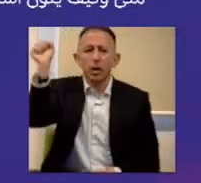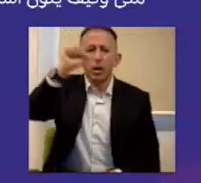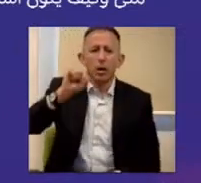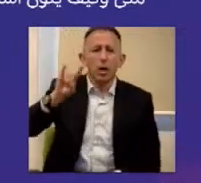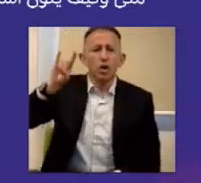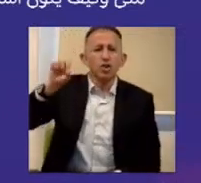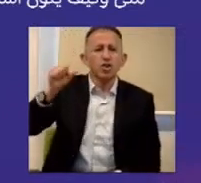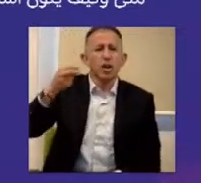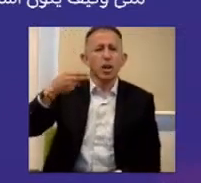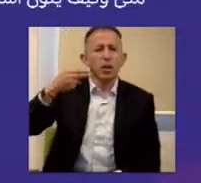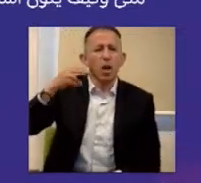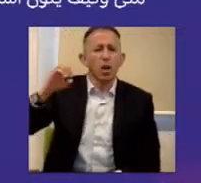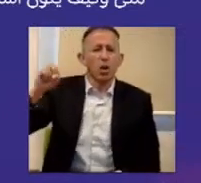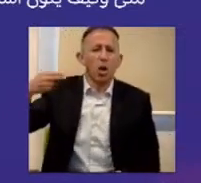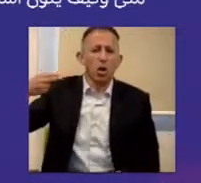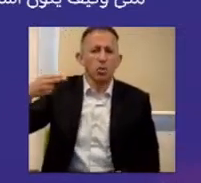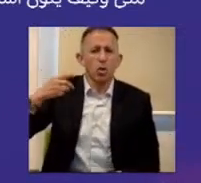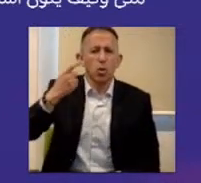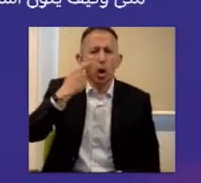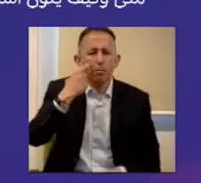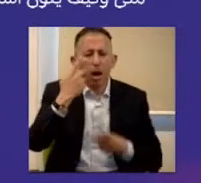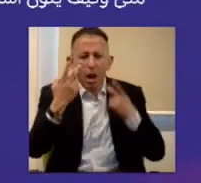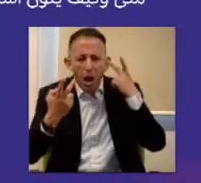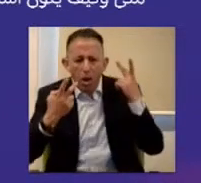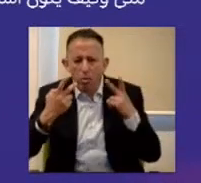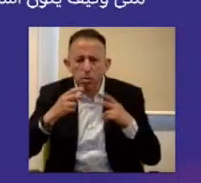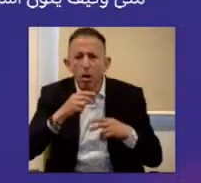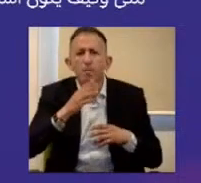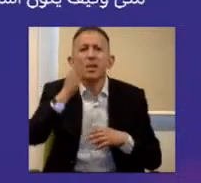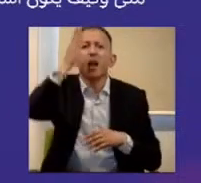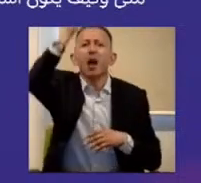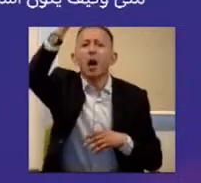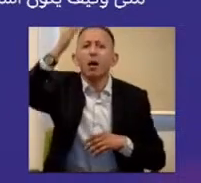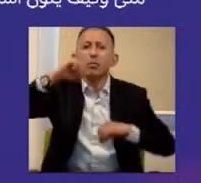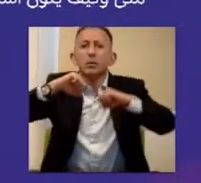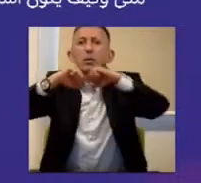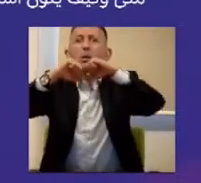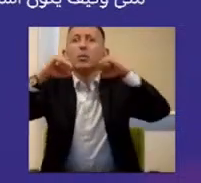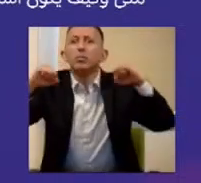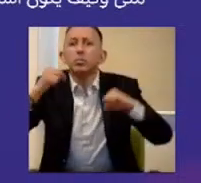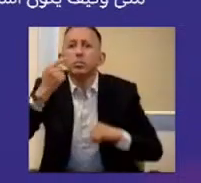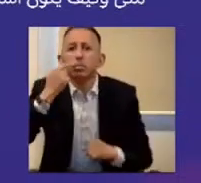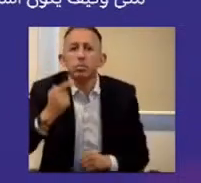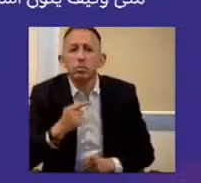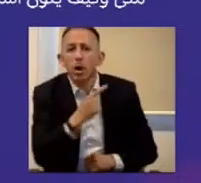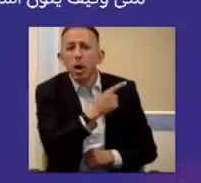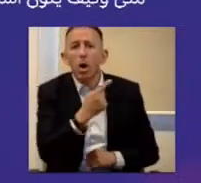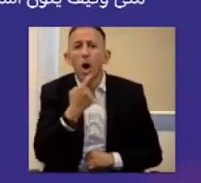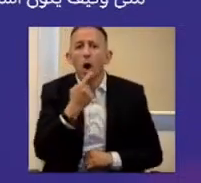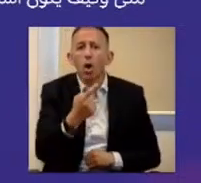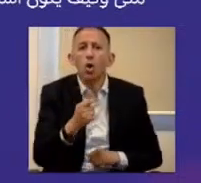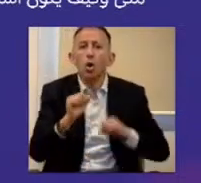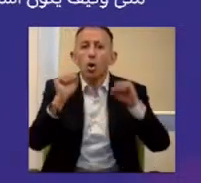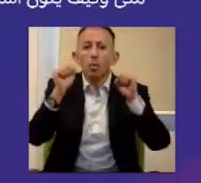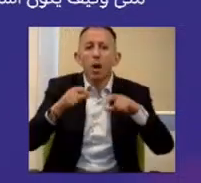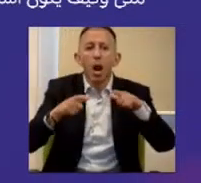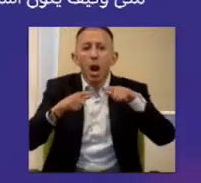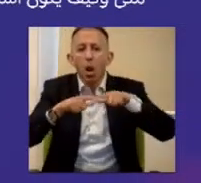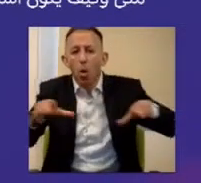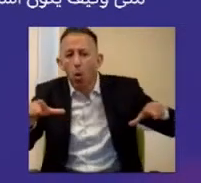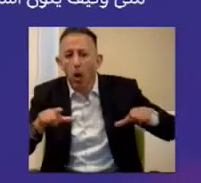enormous knowledge of the statistics of the language. Statistics is underlined by me because this is a key